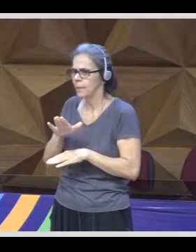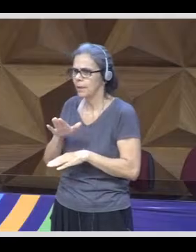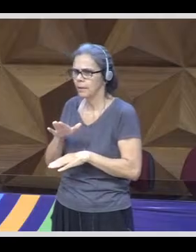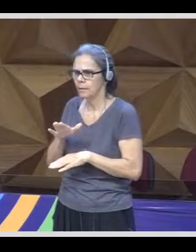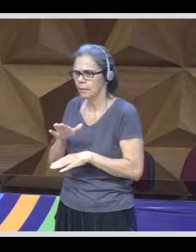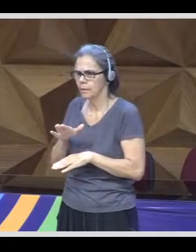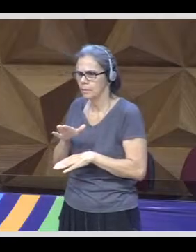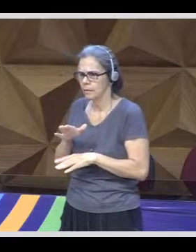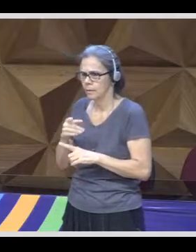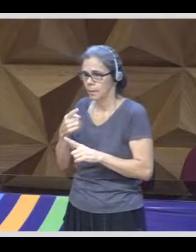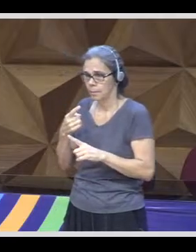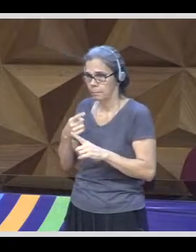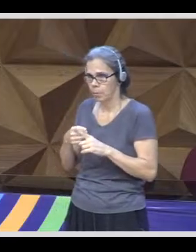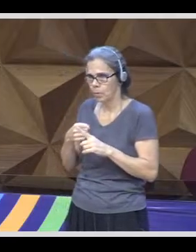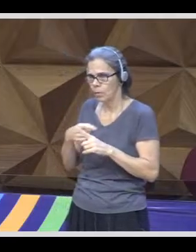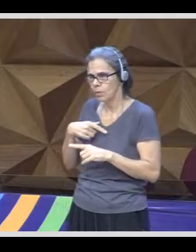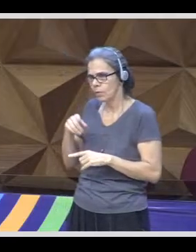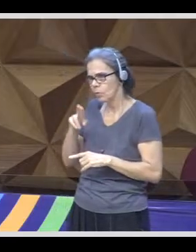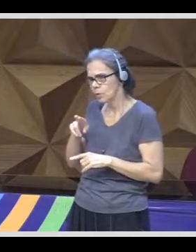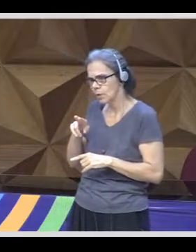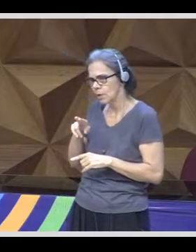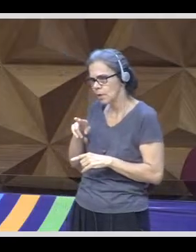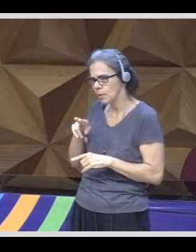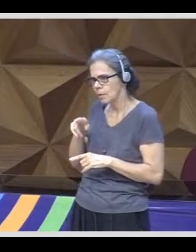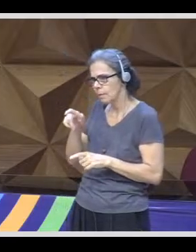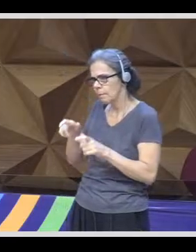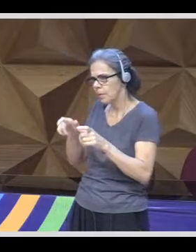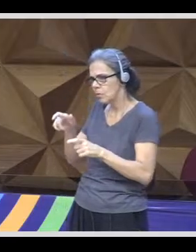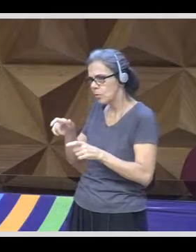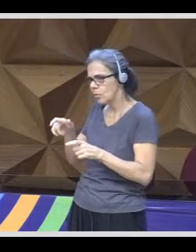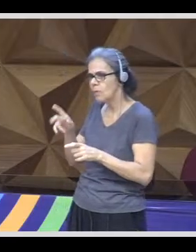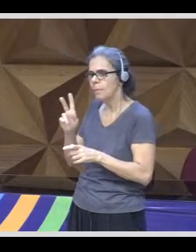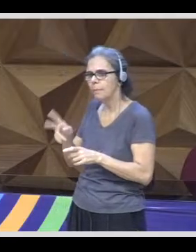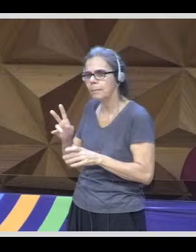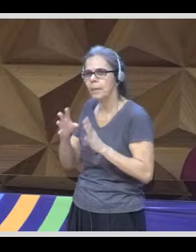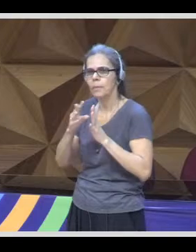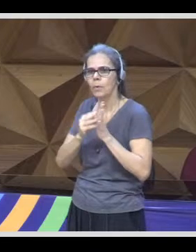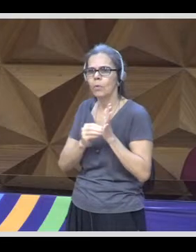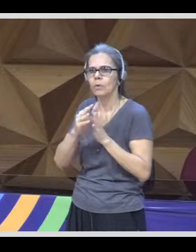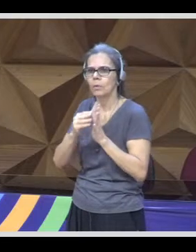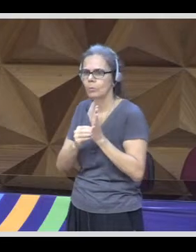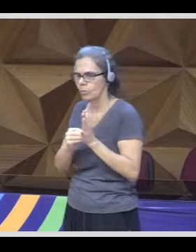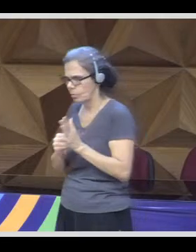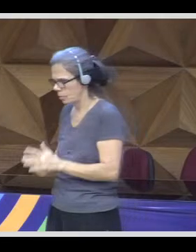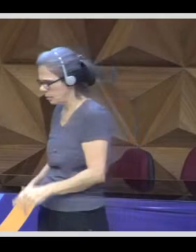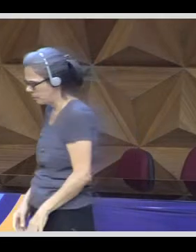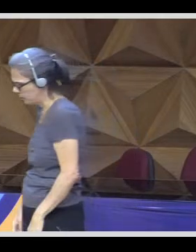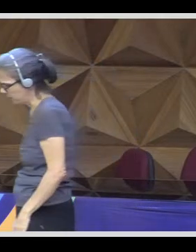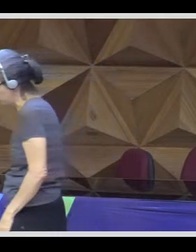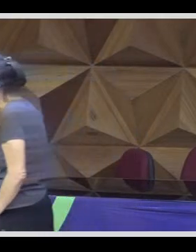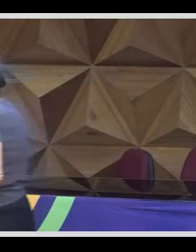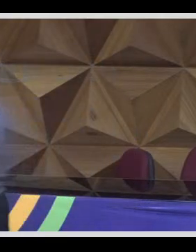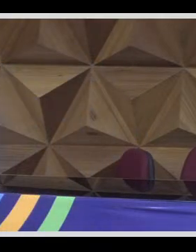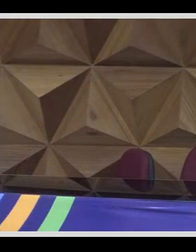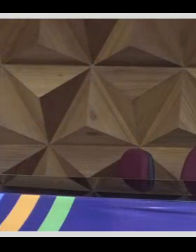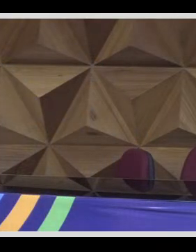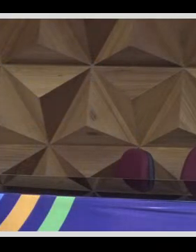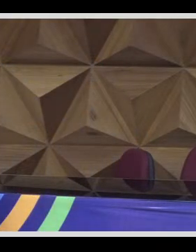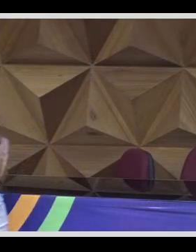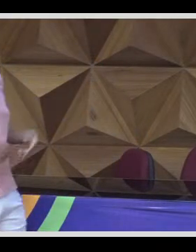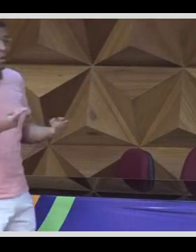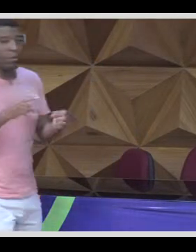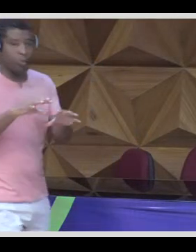content, these groups would suggest groups of users who were promoting the same